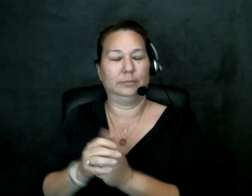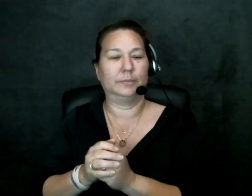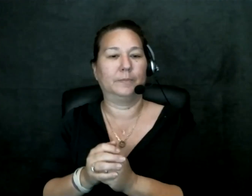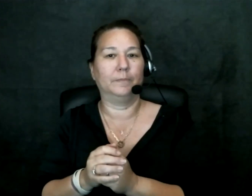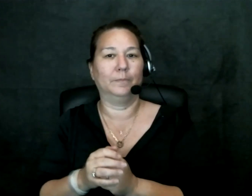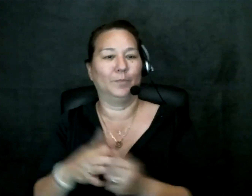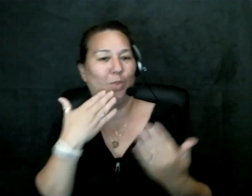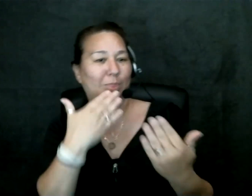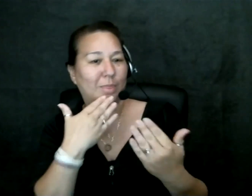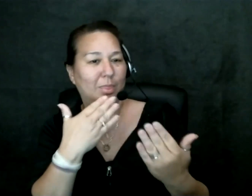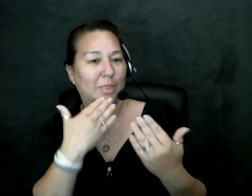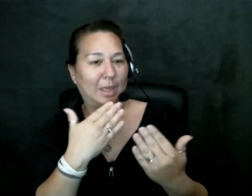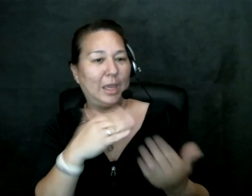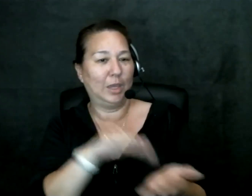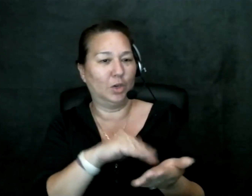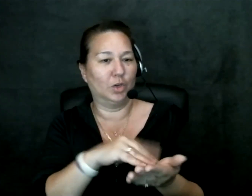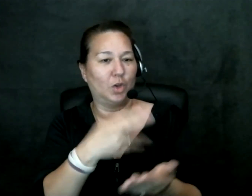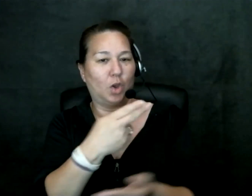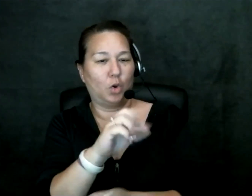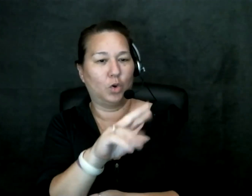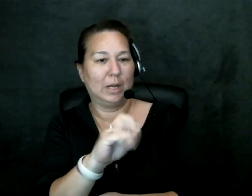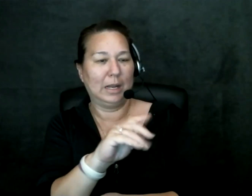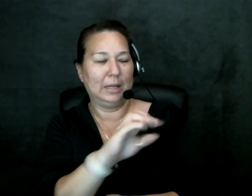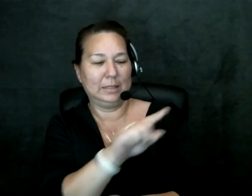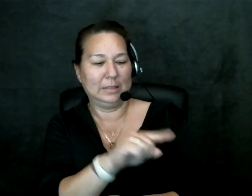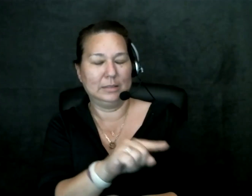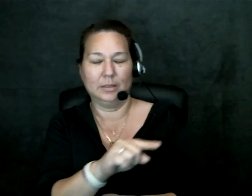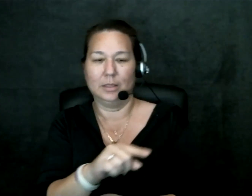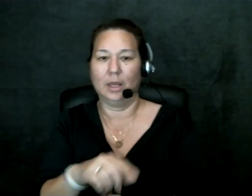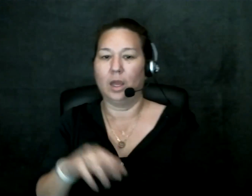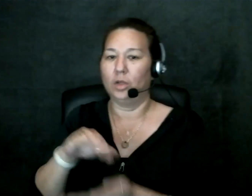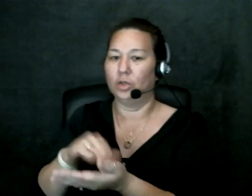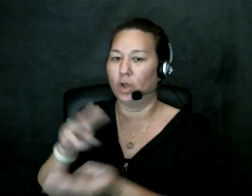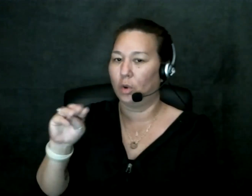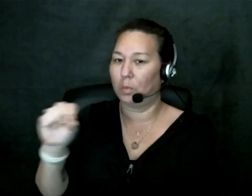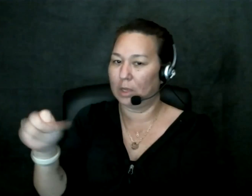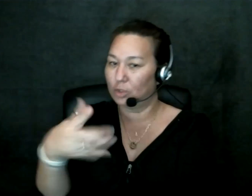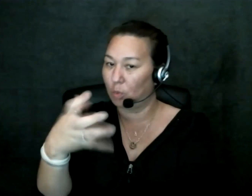Thank you so much, Dr. Hernandez. Dr. Moss, is there anything you would like to add?